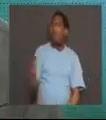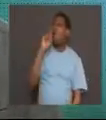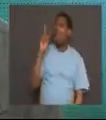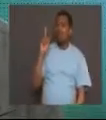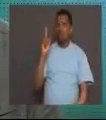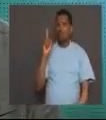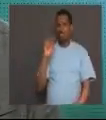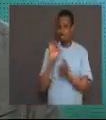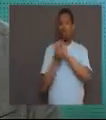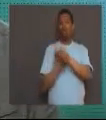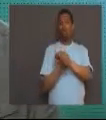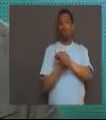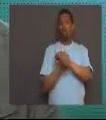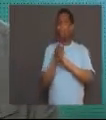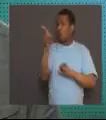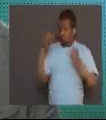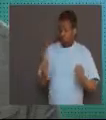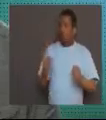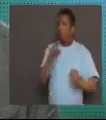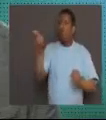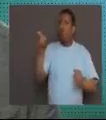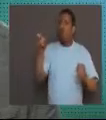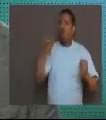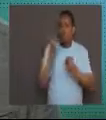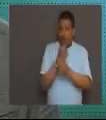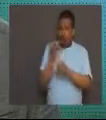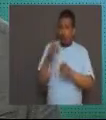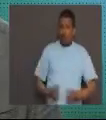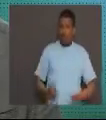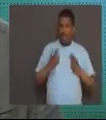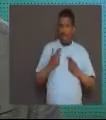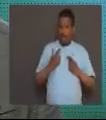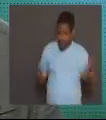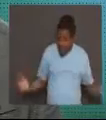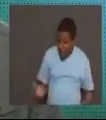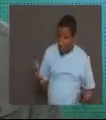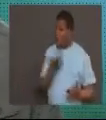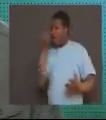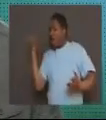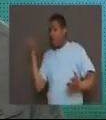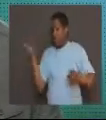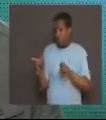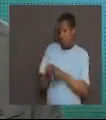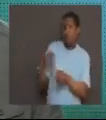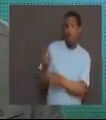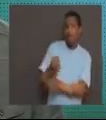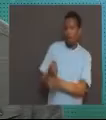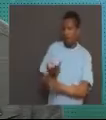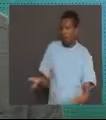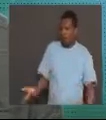What changes could you make in your life and encourage others to make?